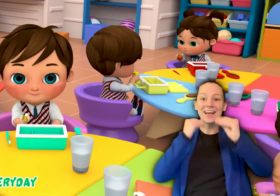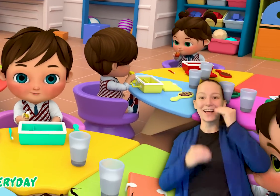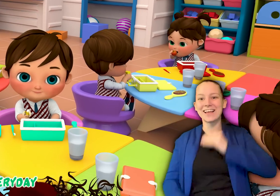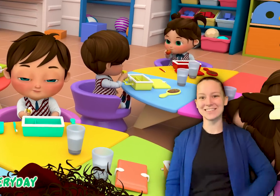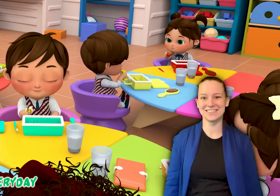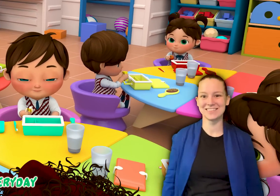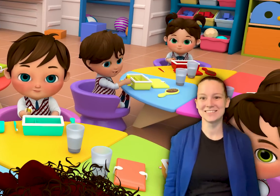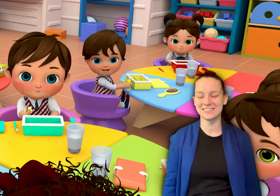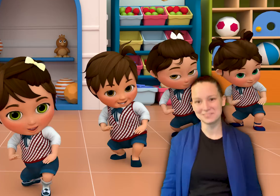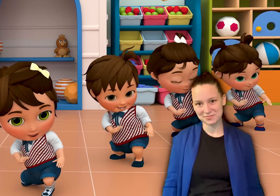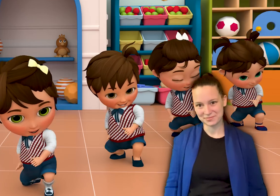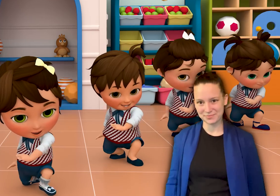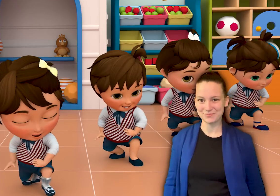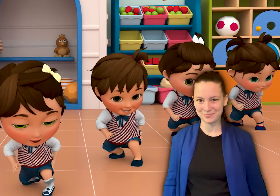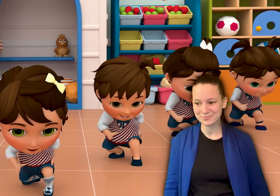every